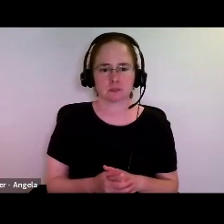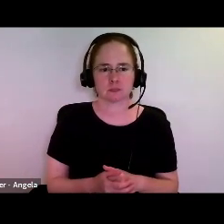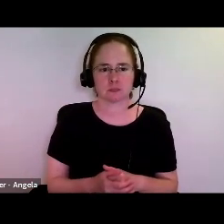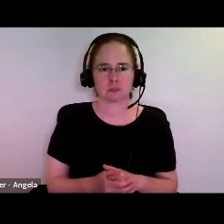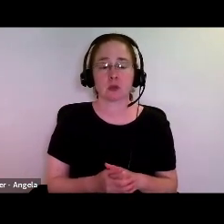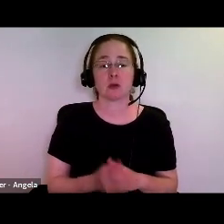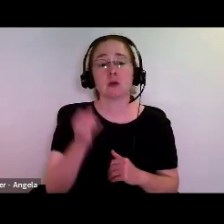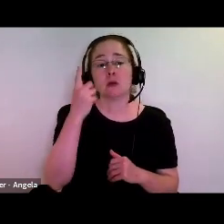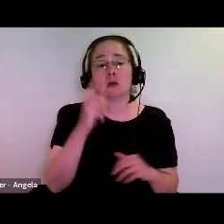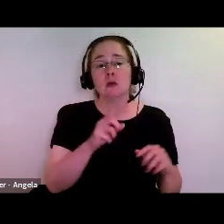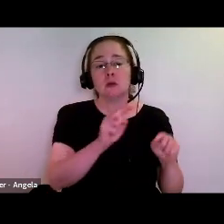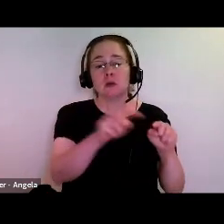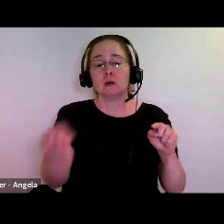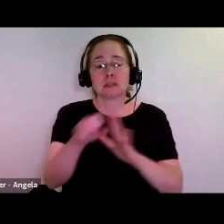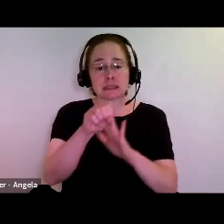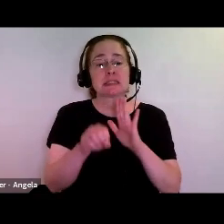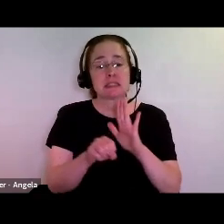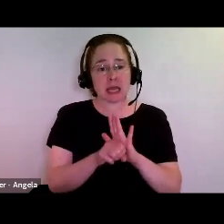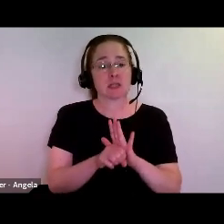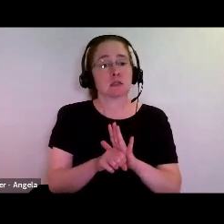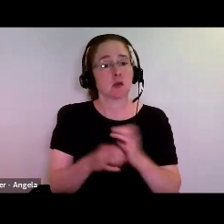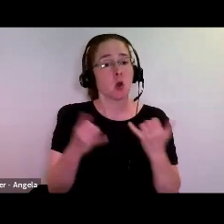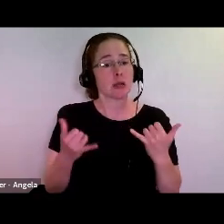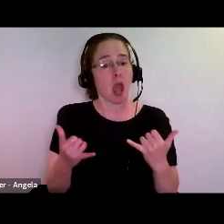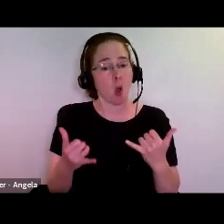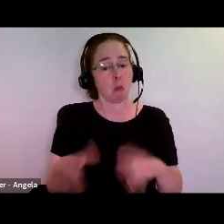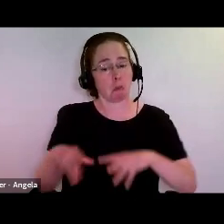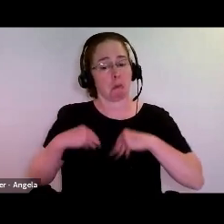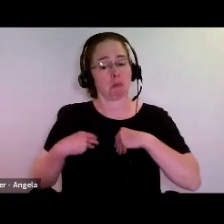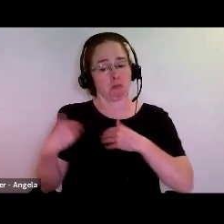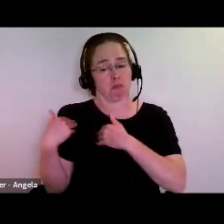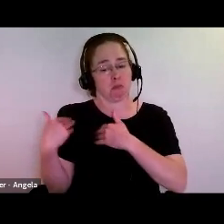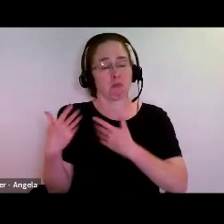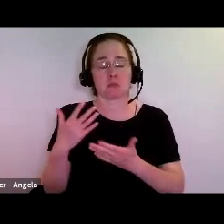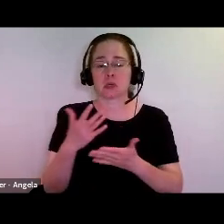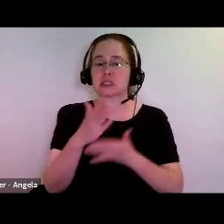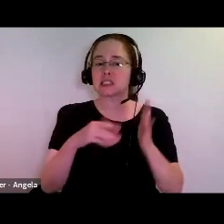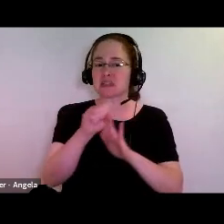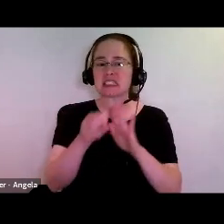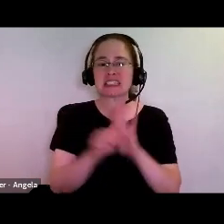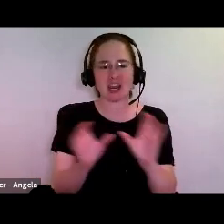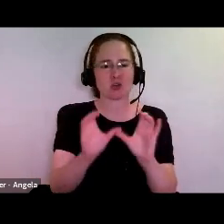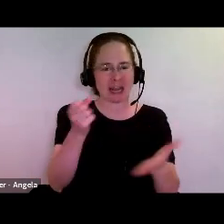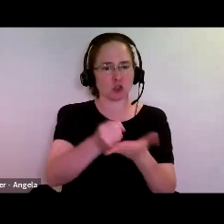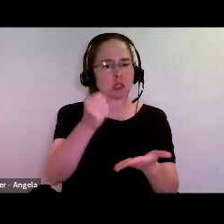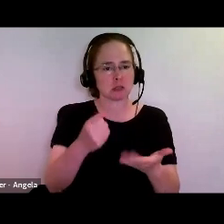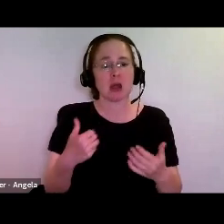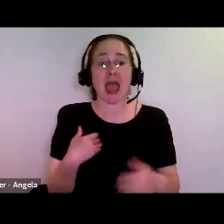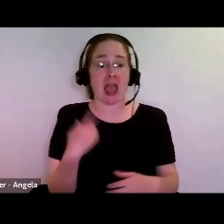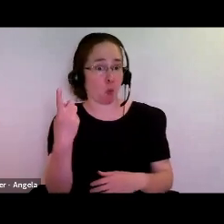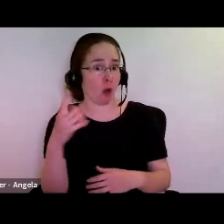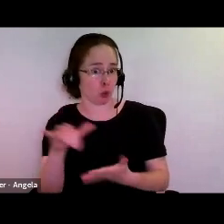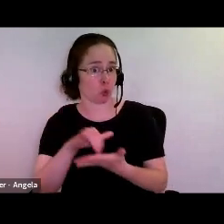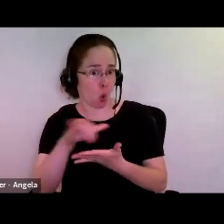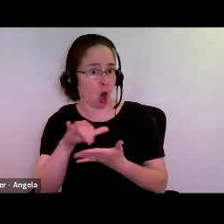States are also picking up the mantle, and there are state credentials. We have one in New York,